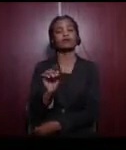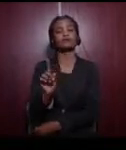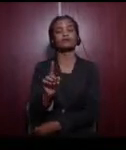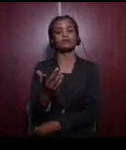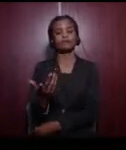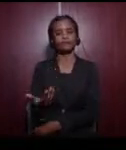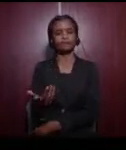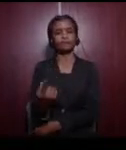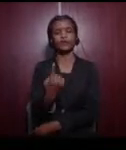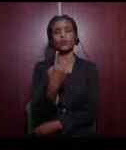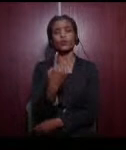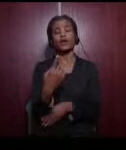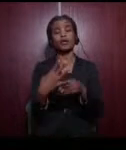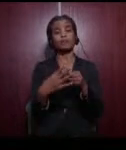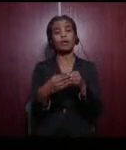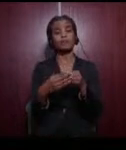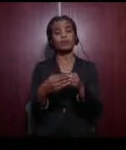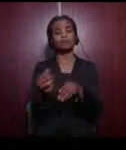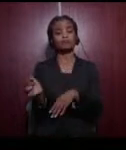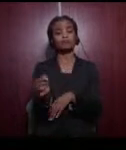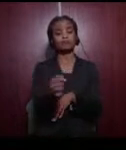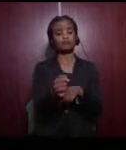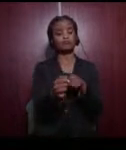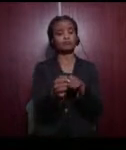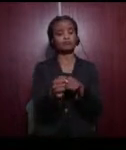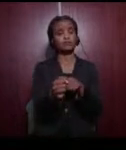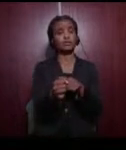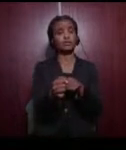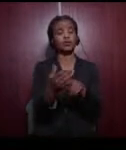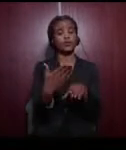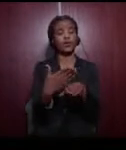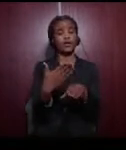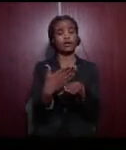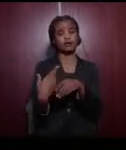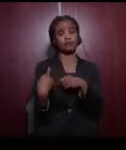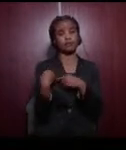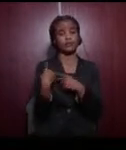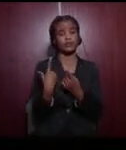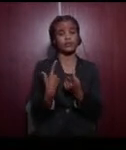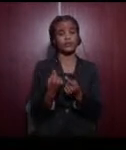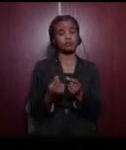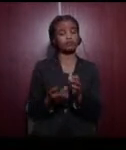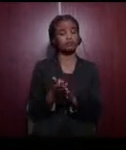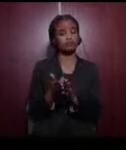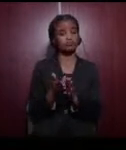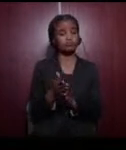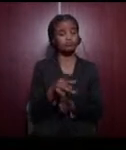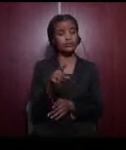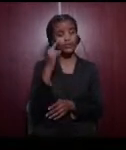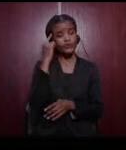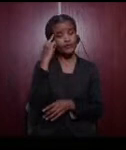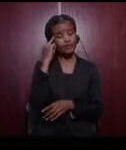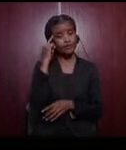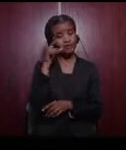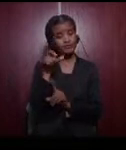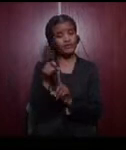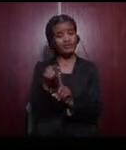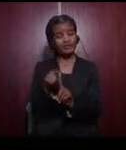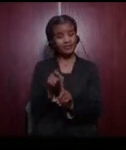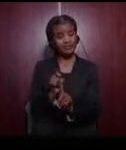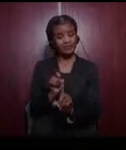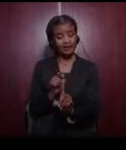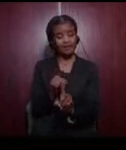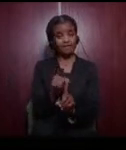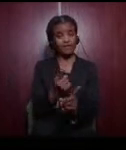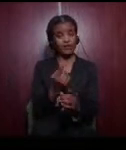one member who will run the duties, do you think that this person will be able to do all the things by him or herself, or don't you